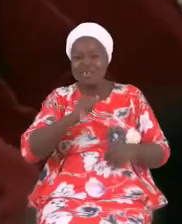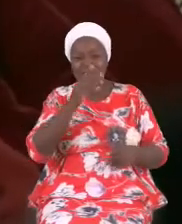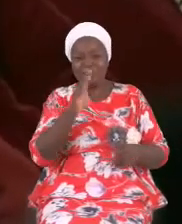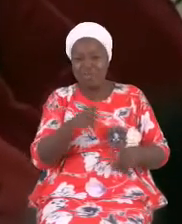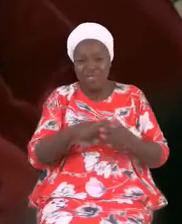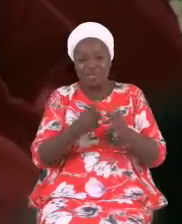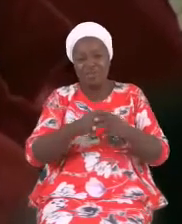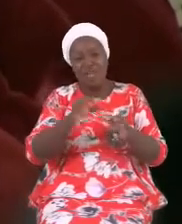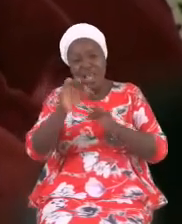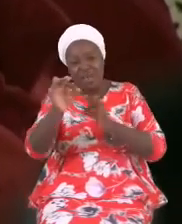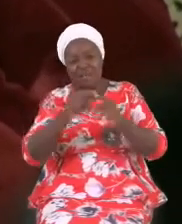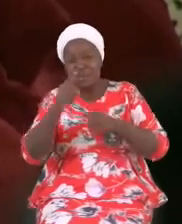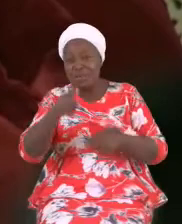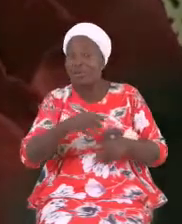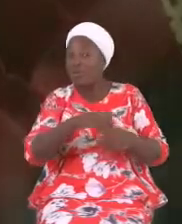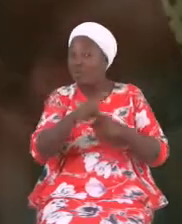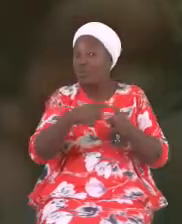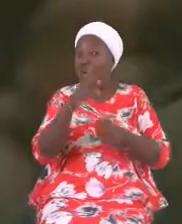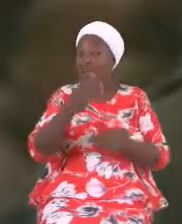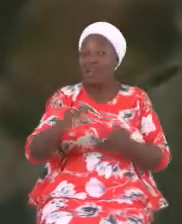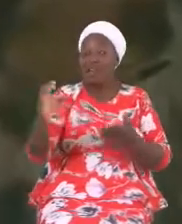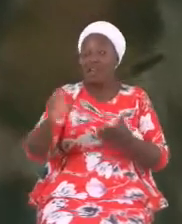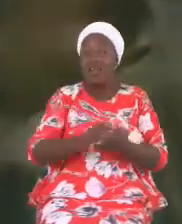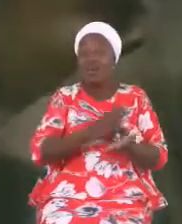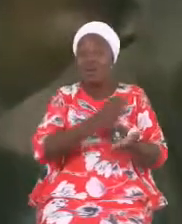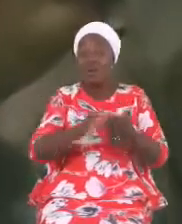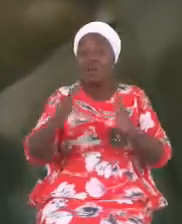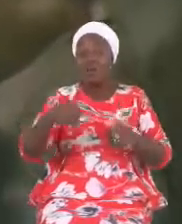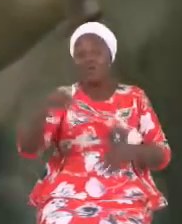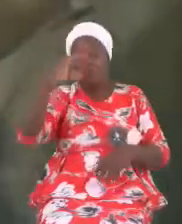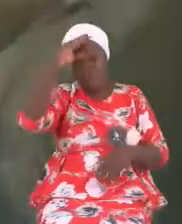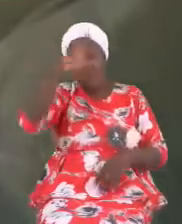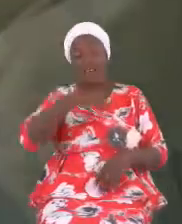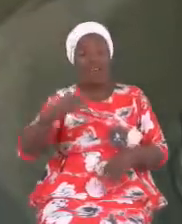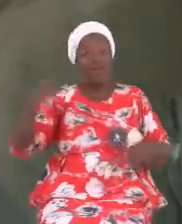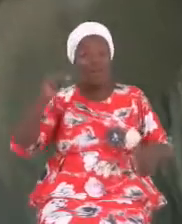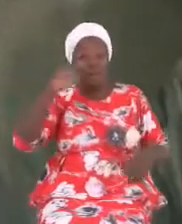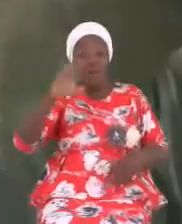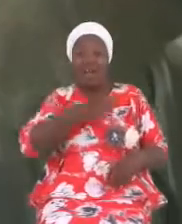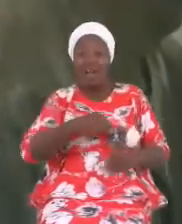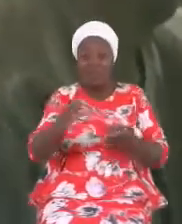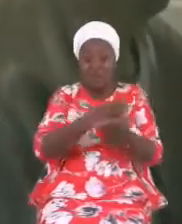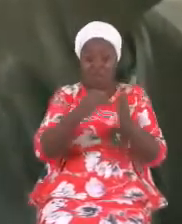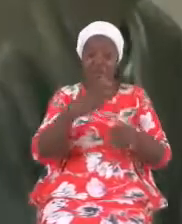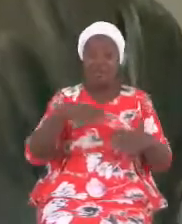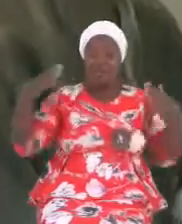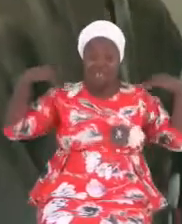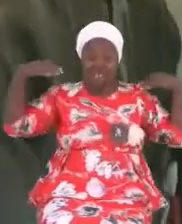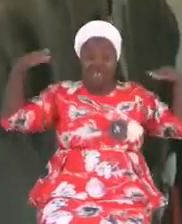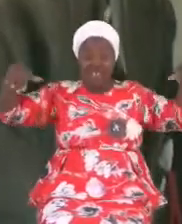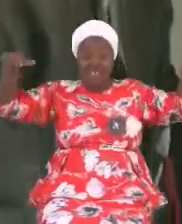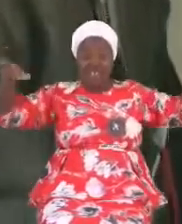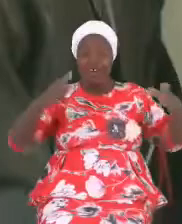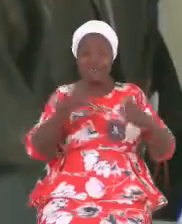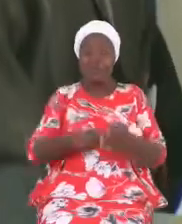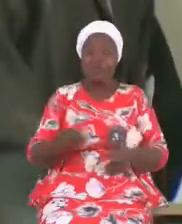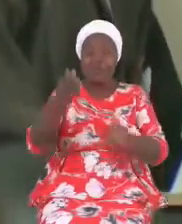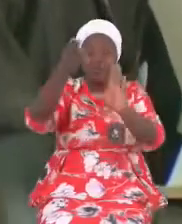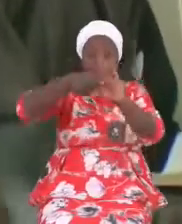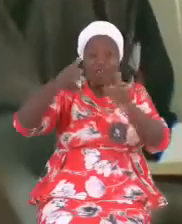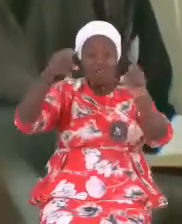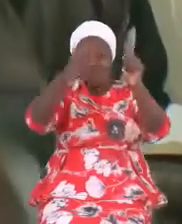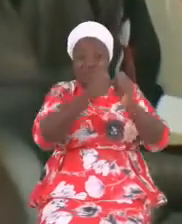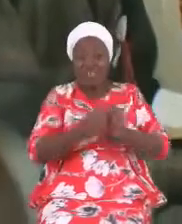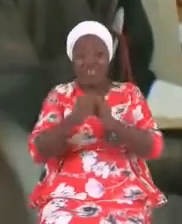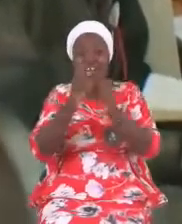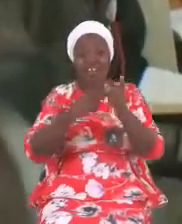the choir of men and women and the choir of angels will join together and will behold the beauty